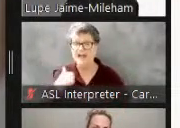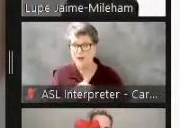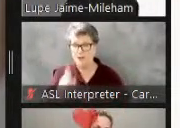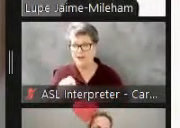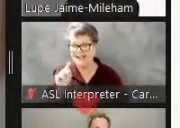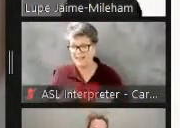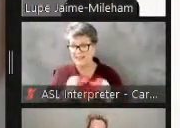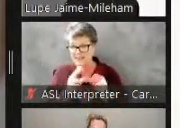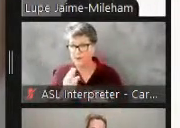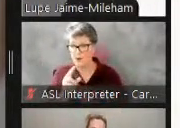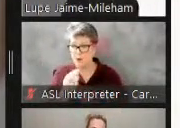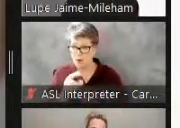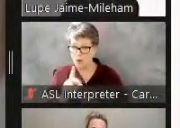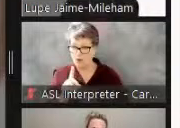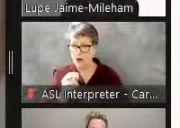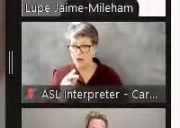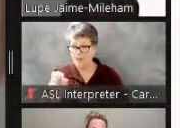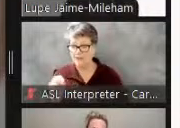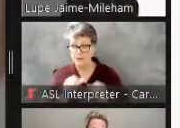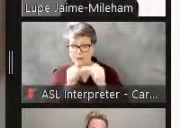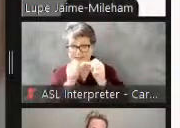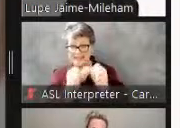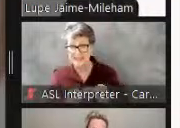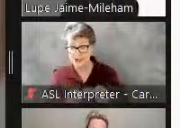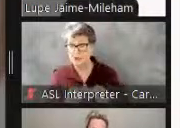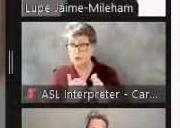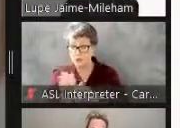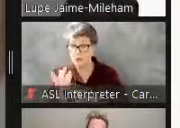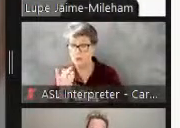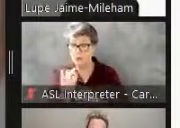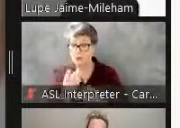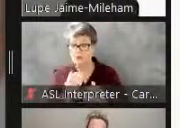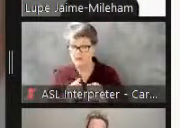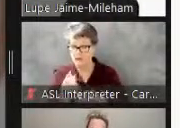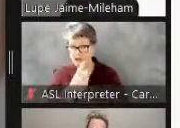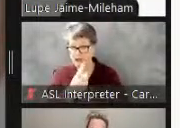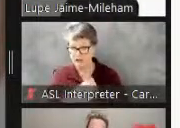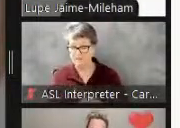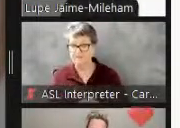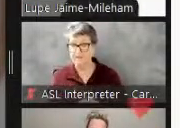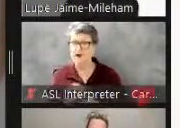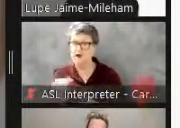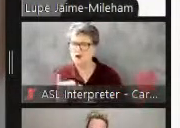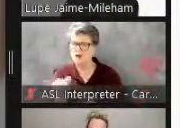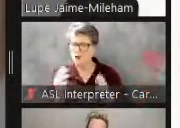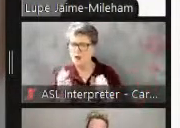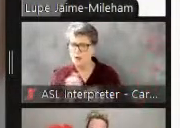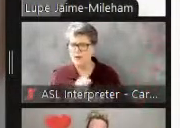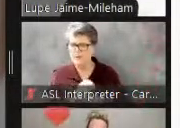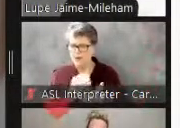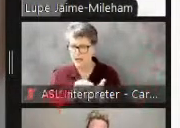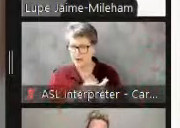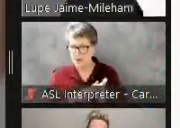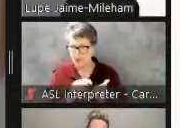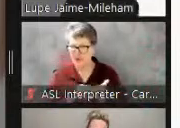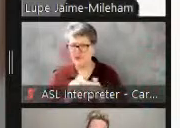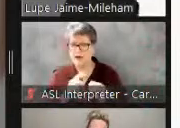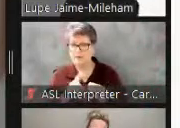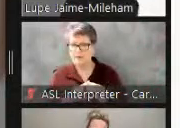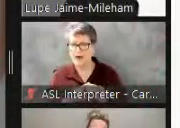to continue through the next fiscal year. I would also like to make a note about